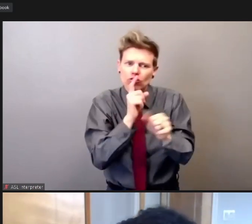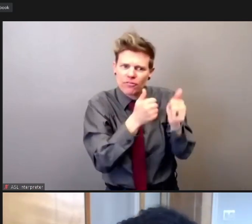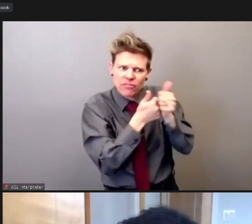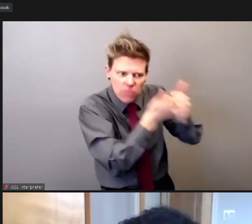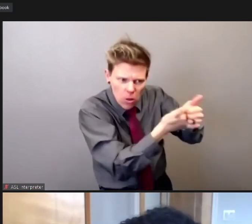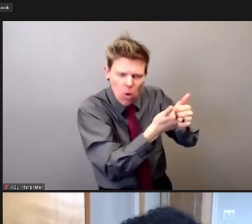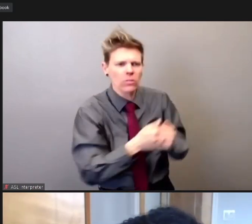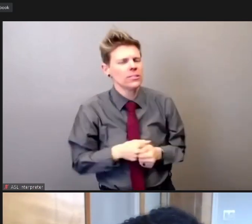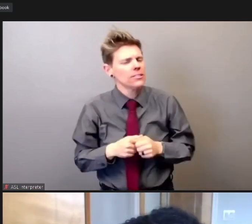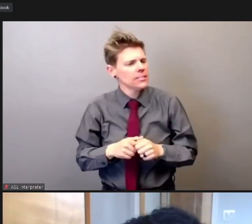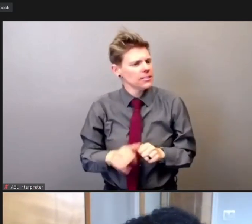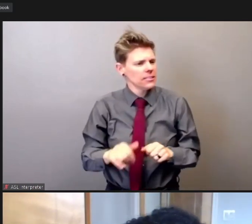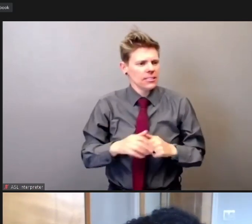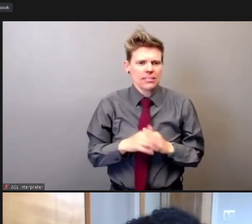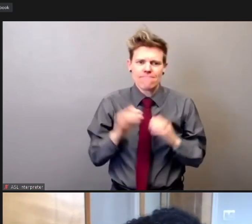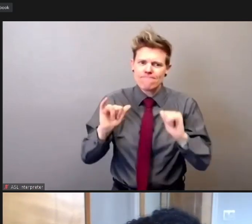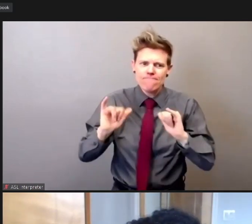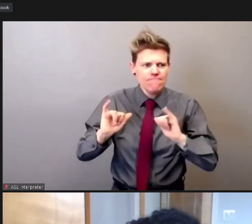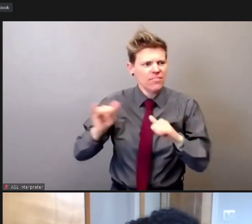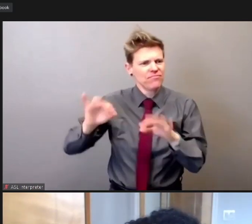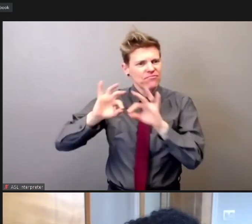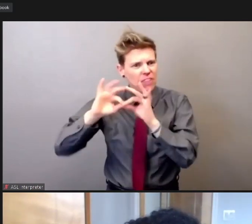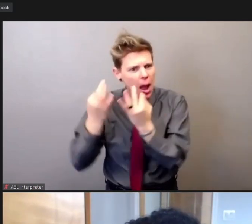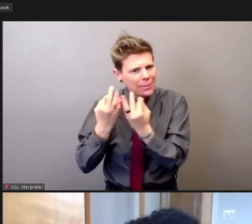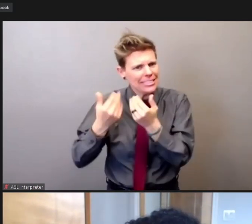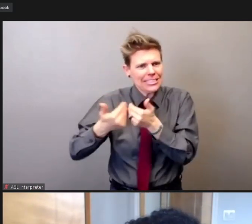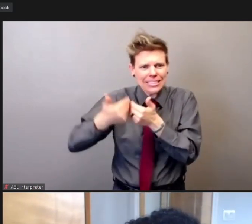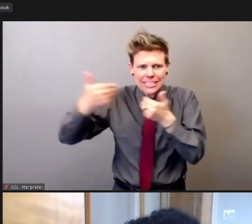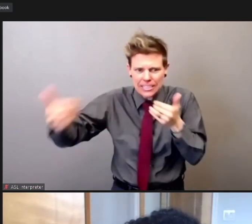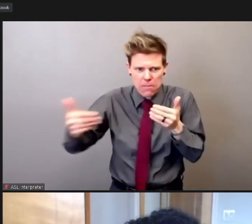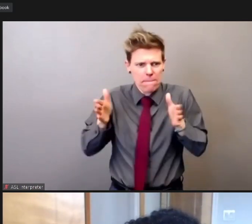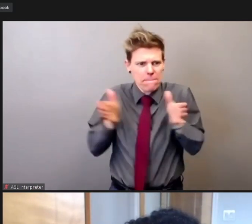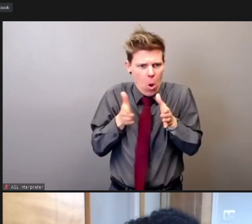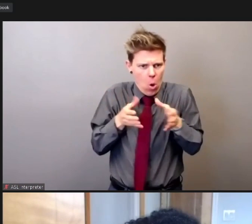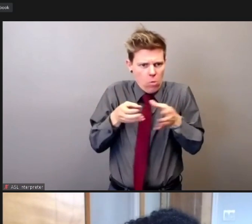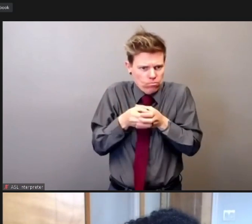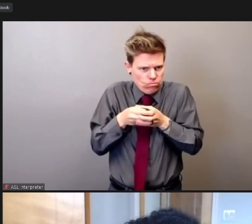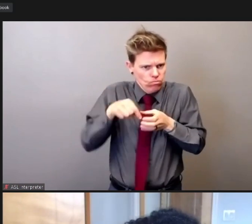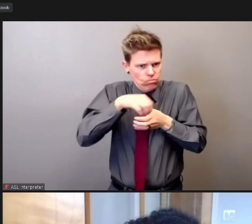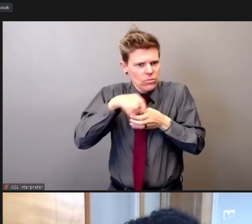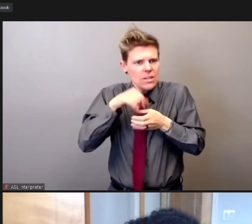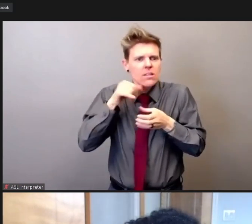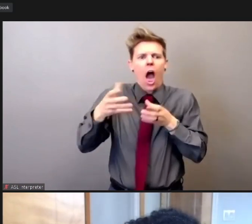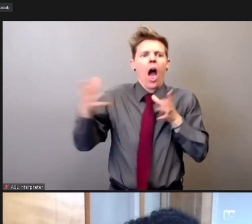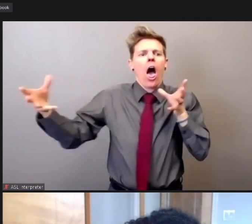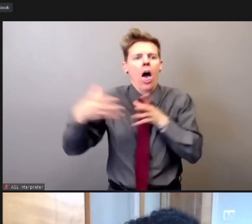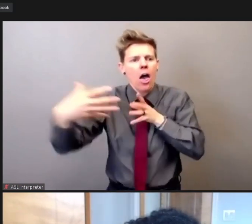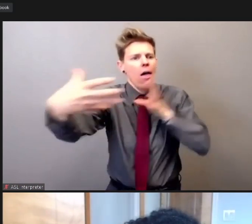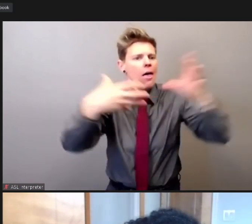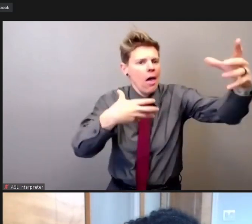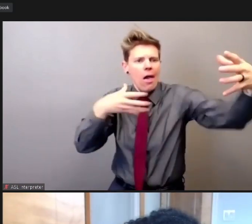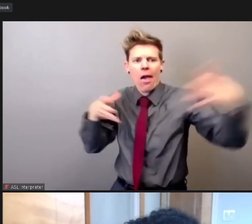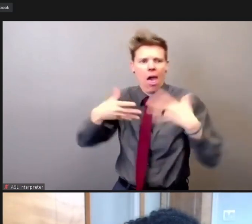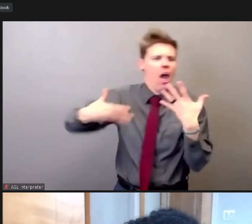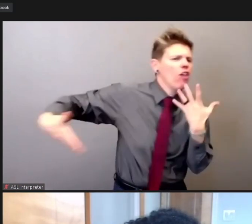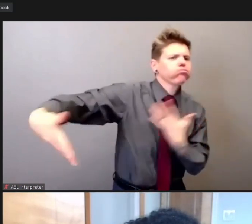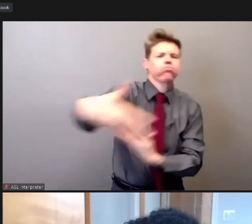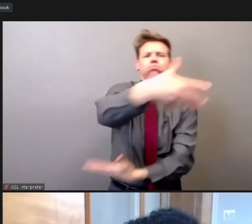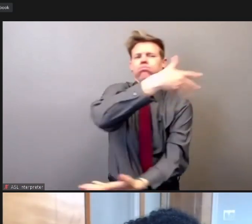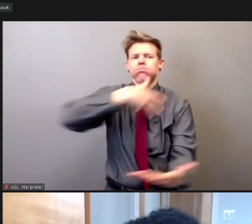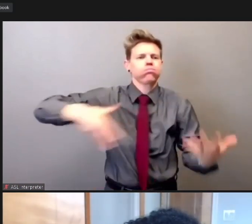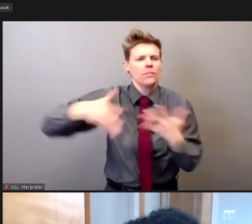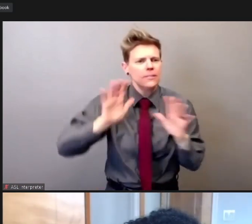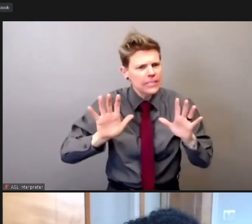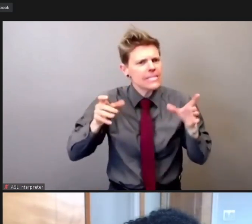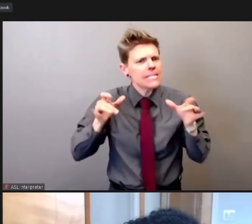mixing families and large gatherings. This is how we continue to make progress and do